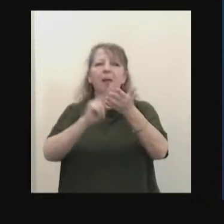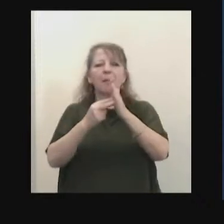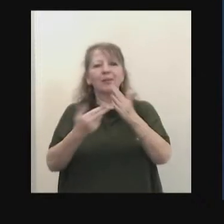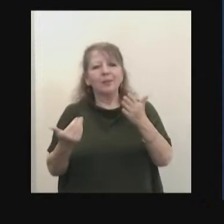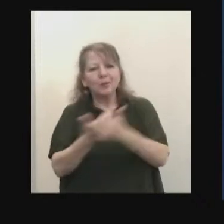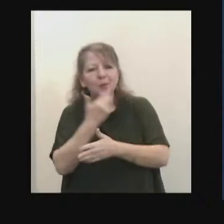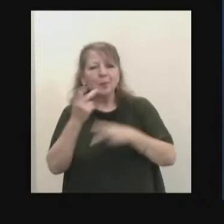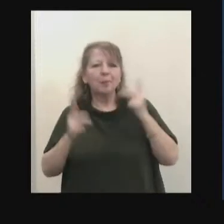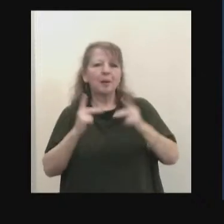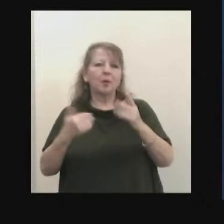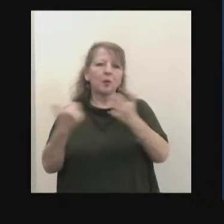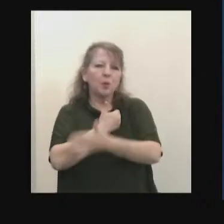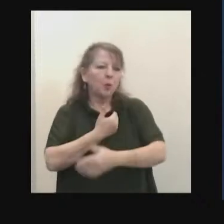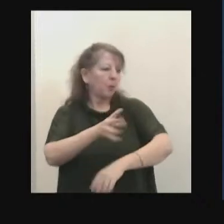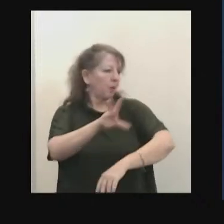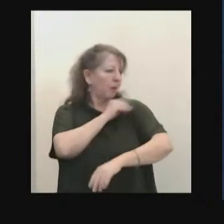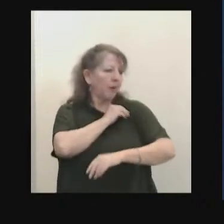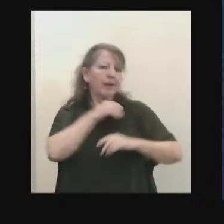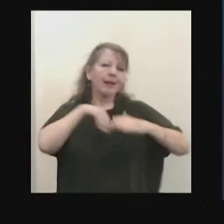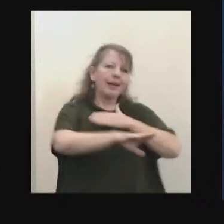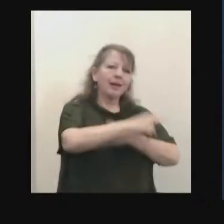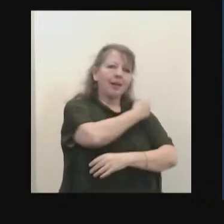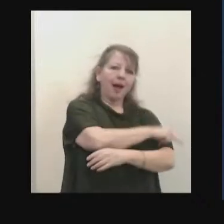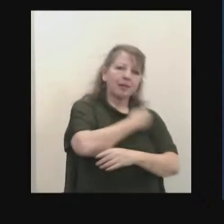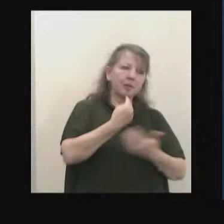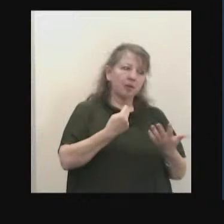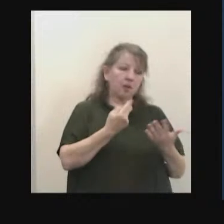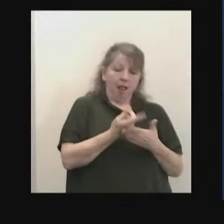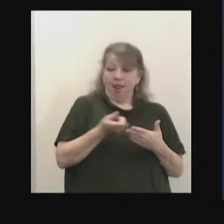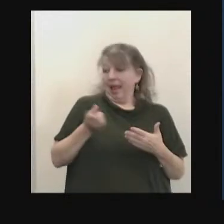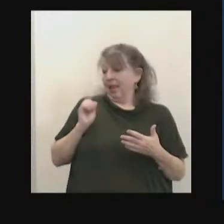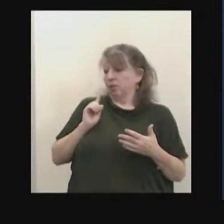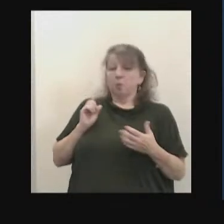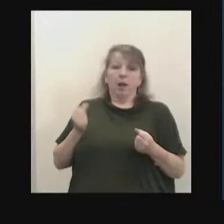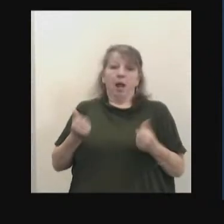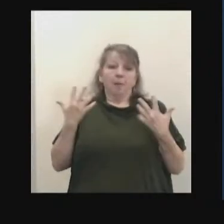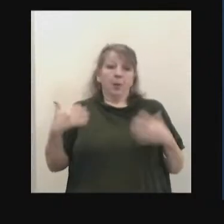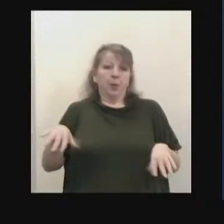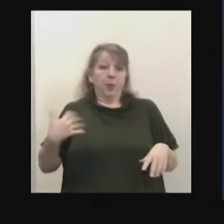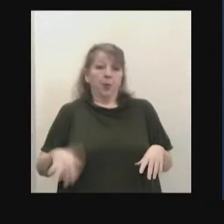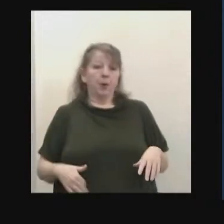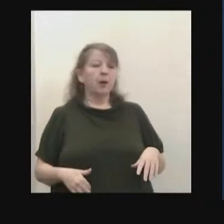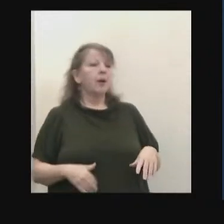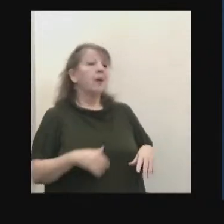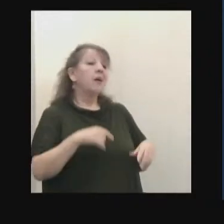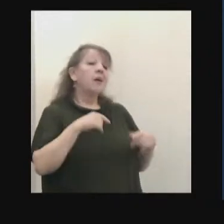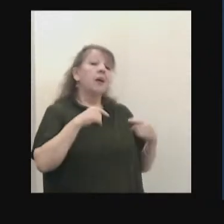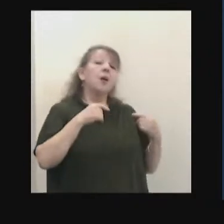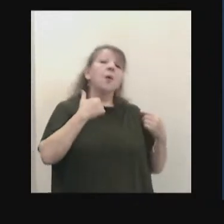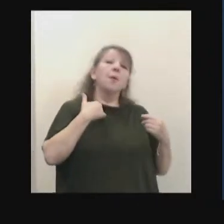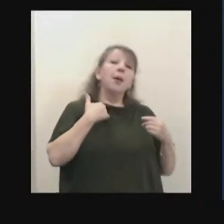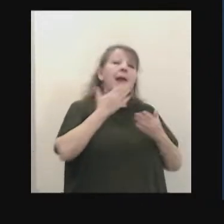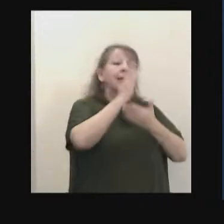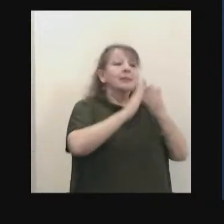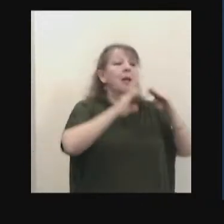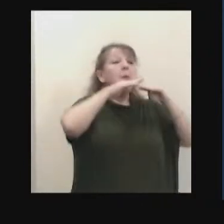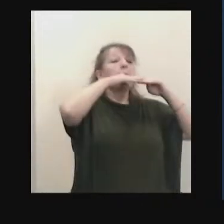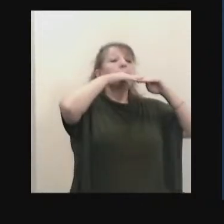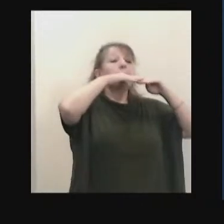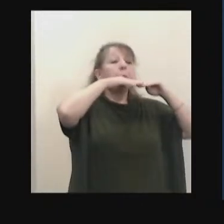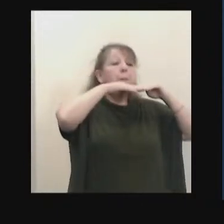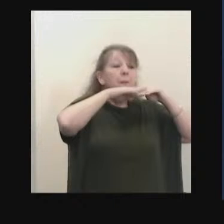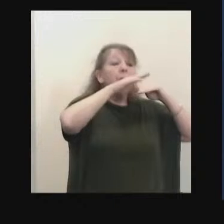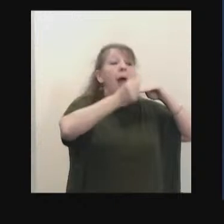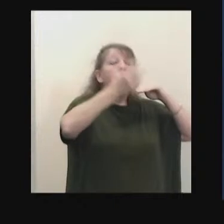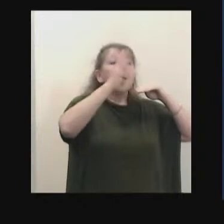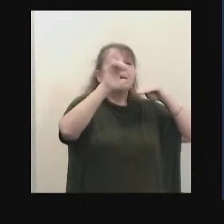numbers last week were very bad with regards to new cases. We had a little lull with total cases in the last few